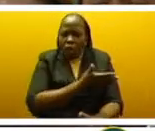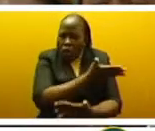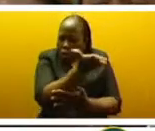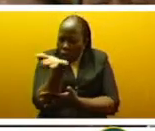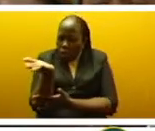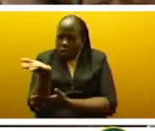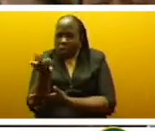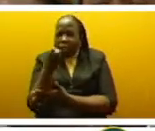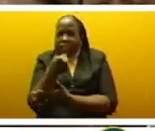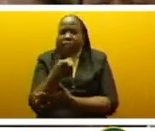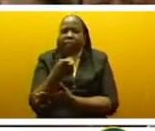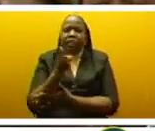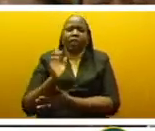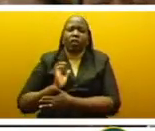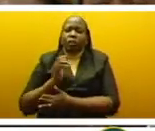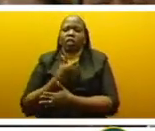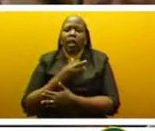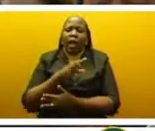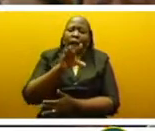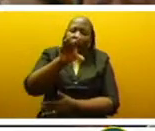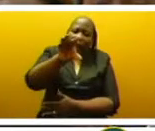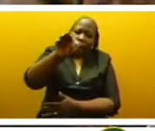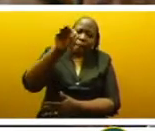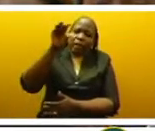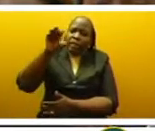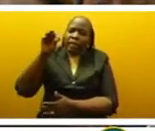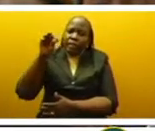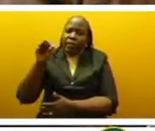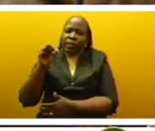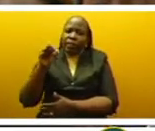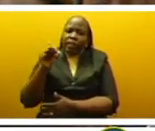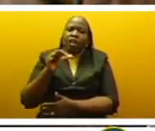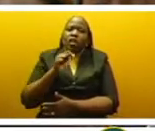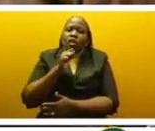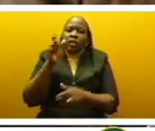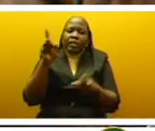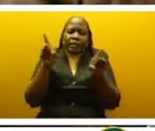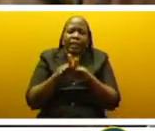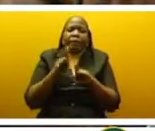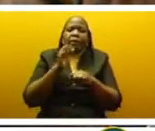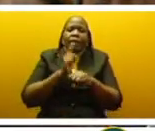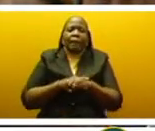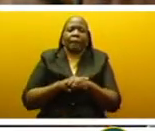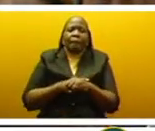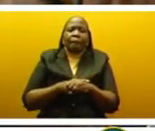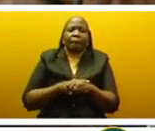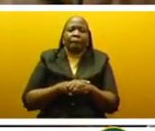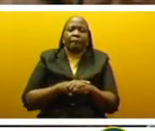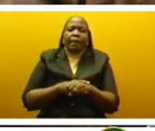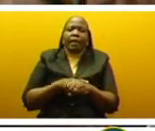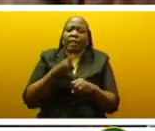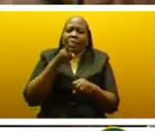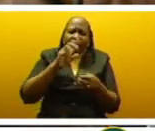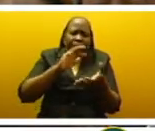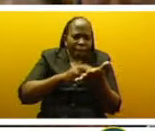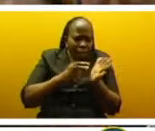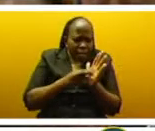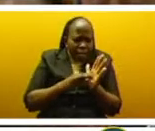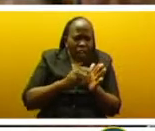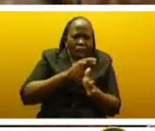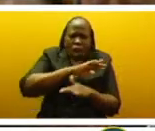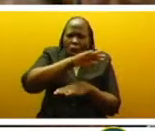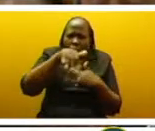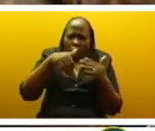are appointed, well, not at the same time, but go through the same rigorous process. Does it mean all animals